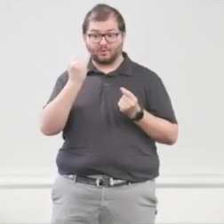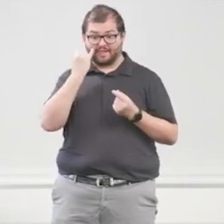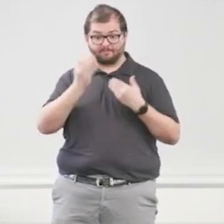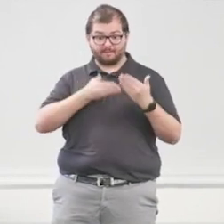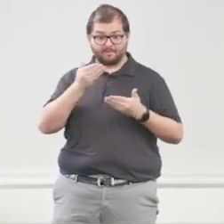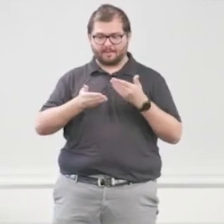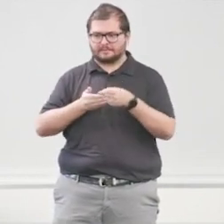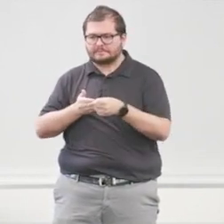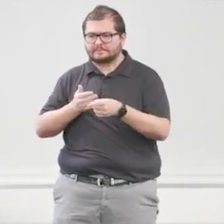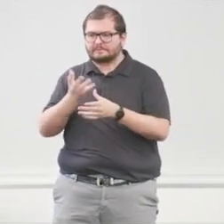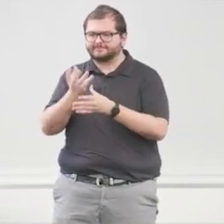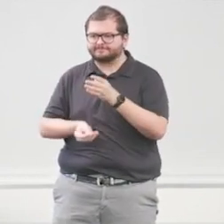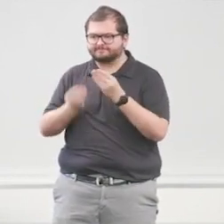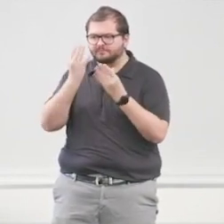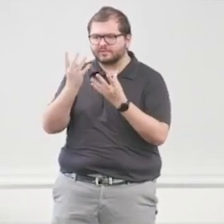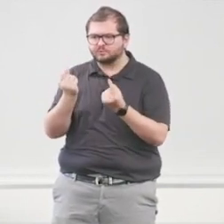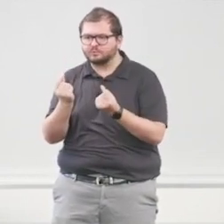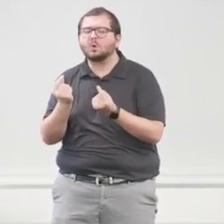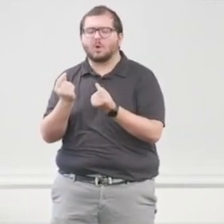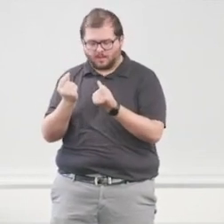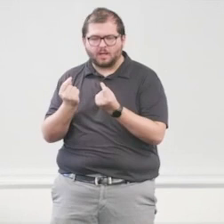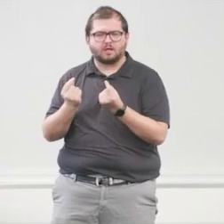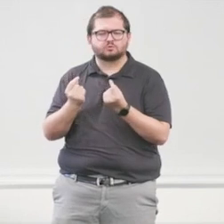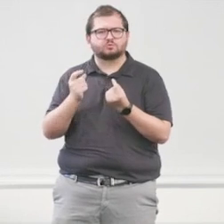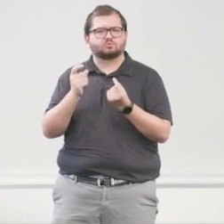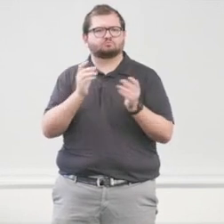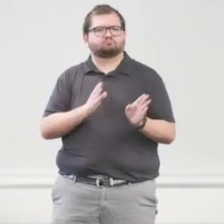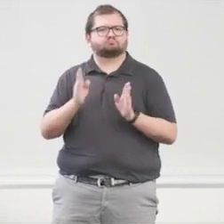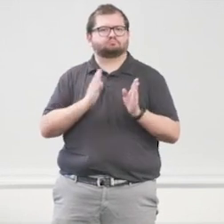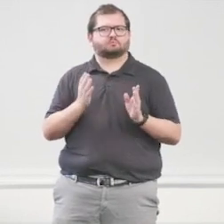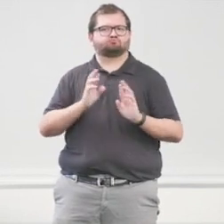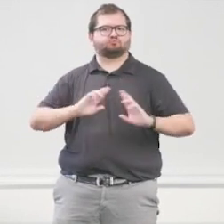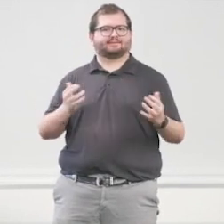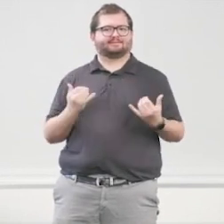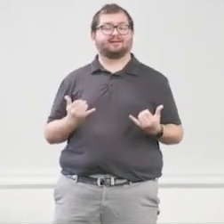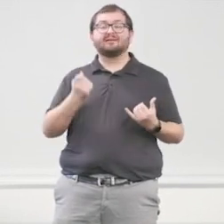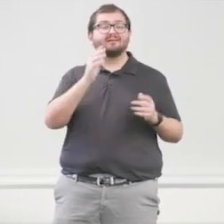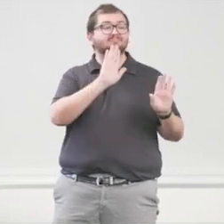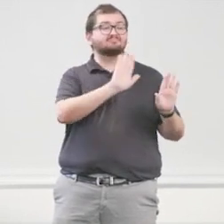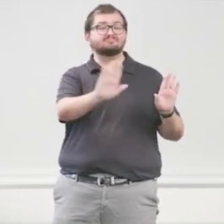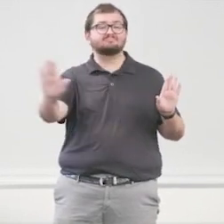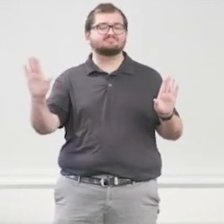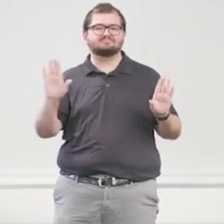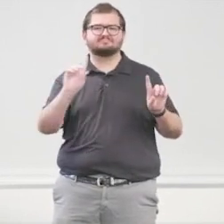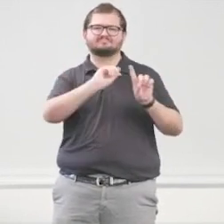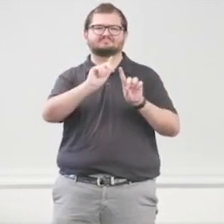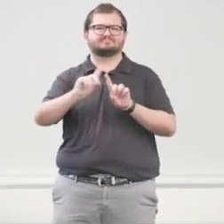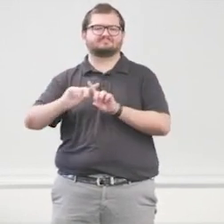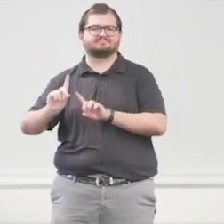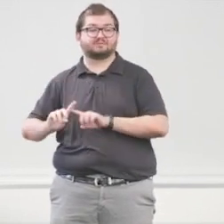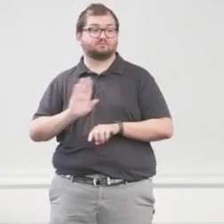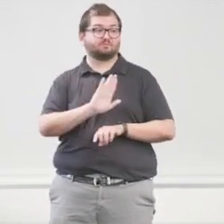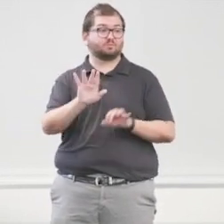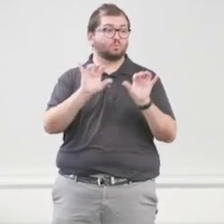plan on what to do, because everybody's case is going to be different. How your environment is, what systems you use, if